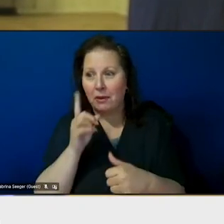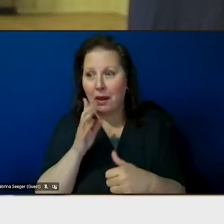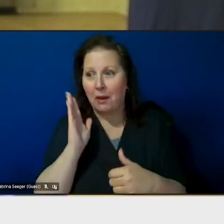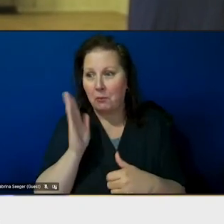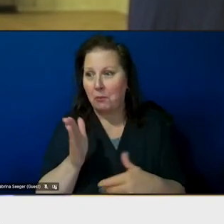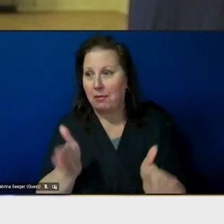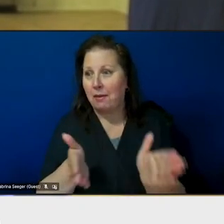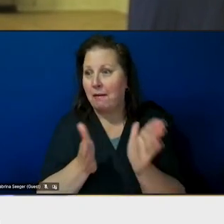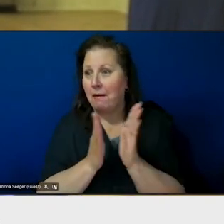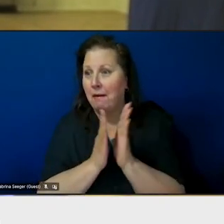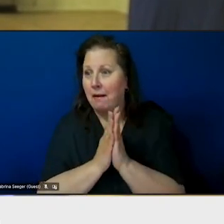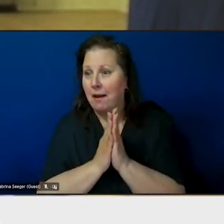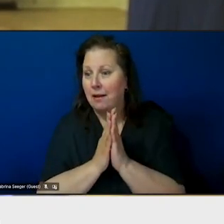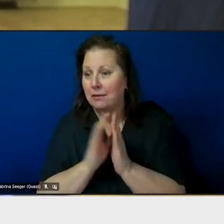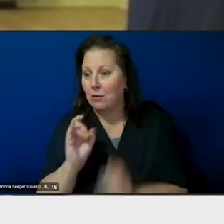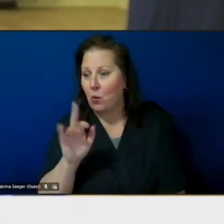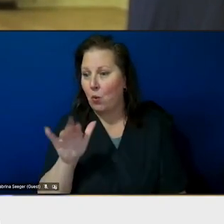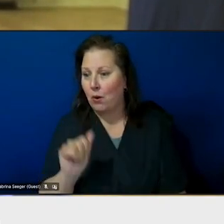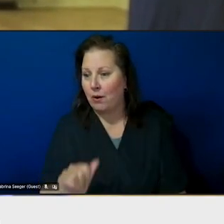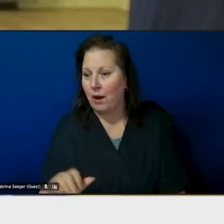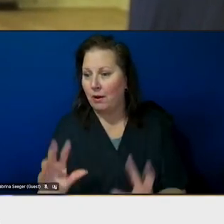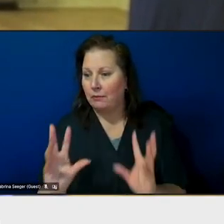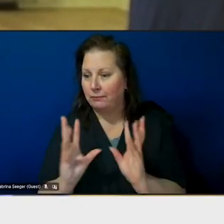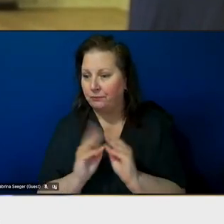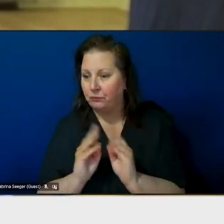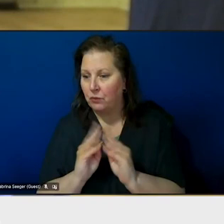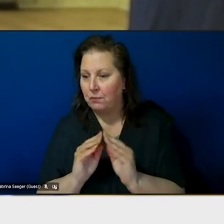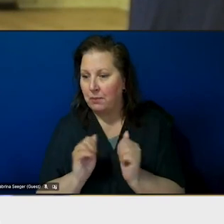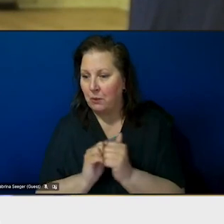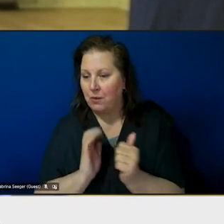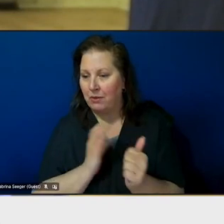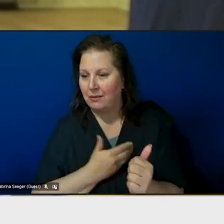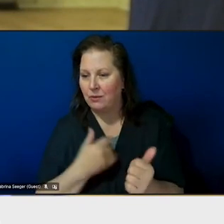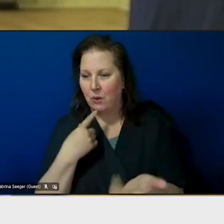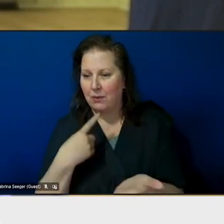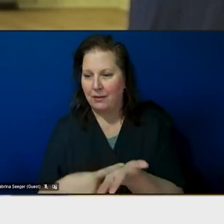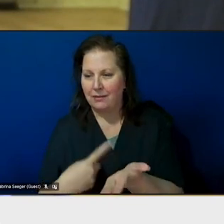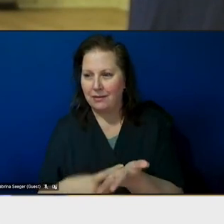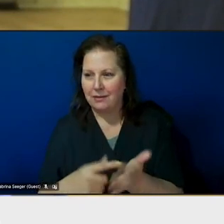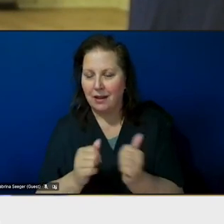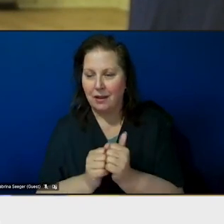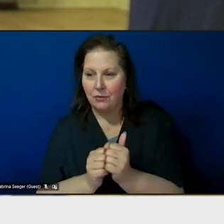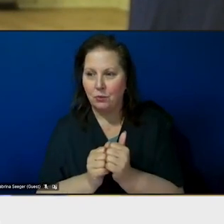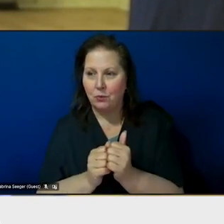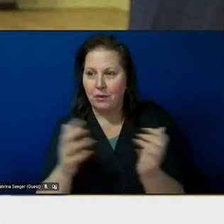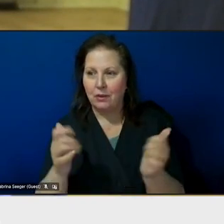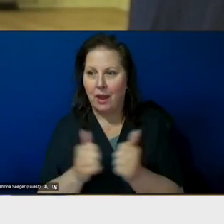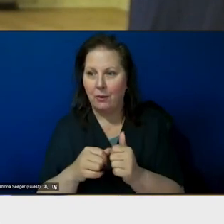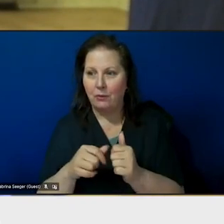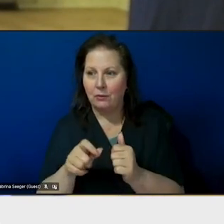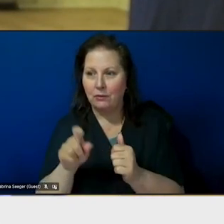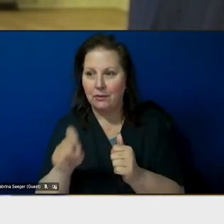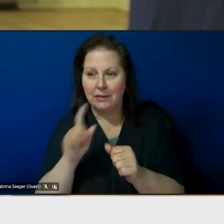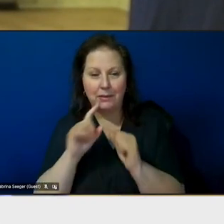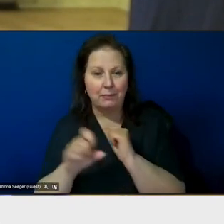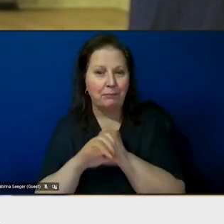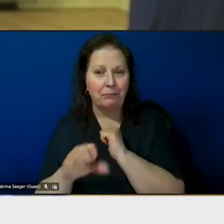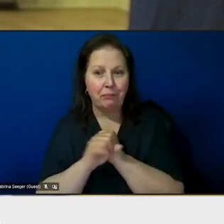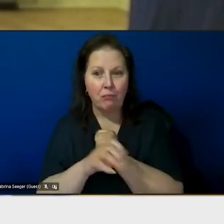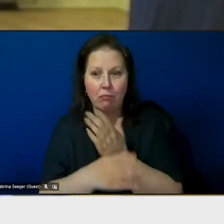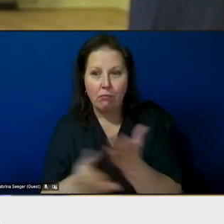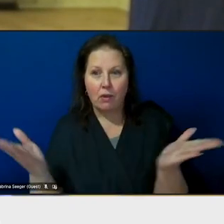ask Orca to mute us so that we can have conversations without them necessarily being broadcast.